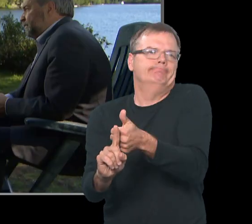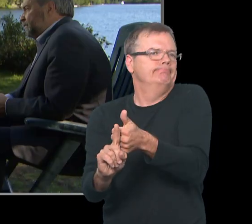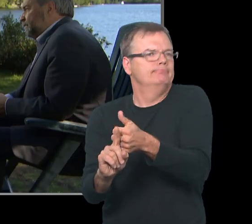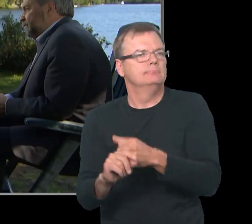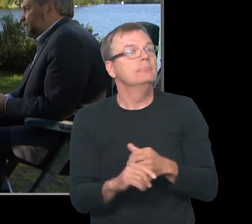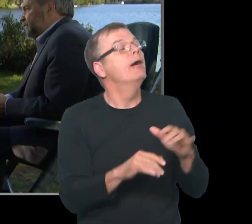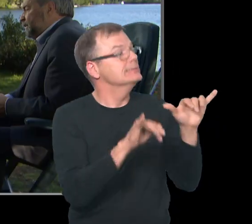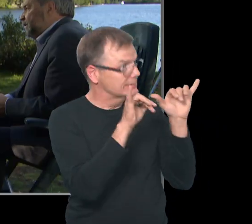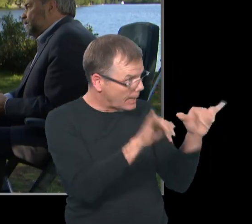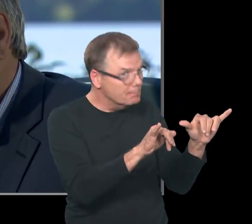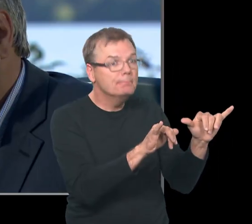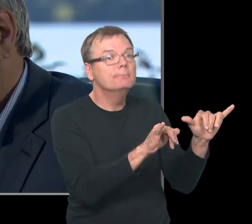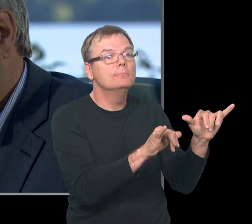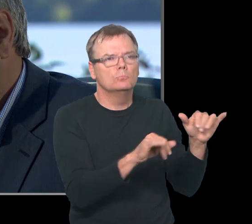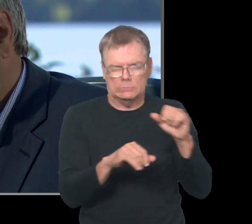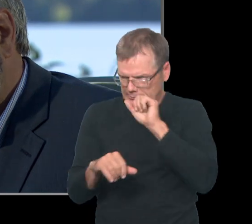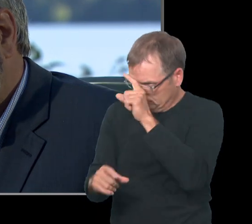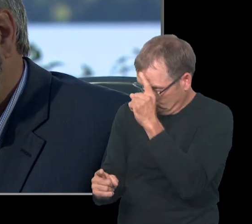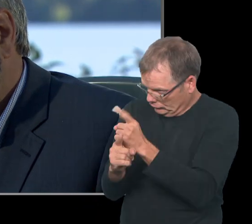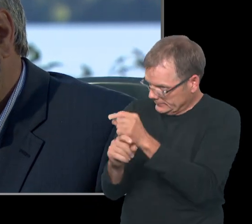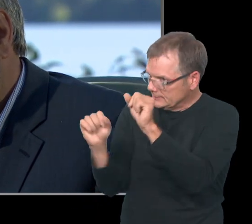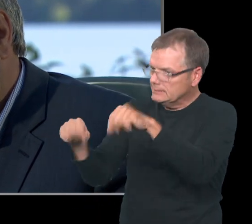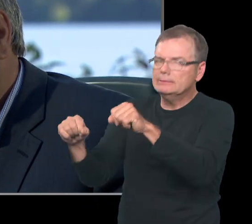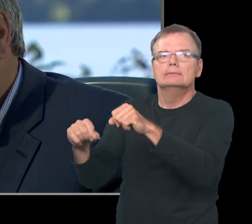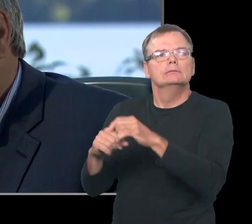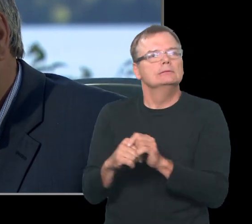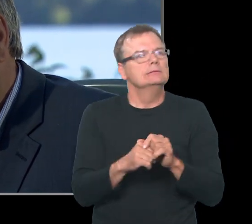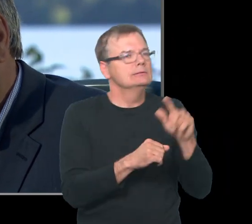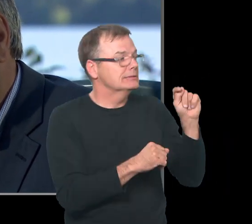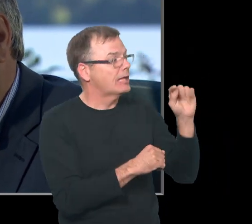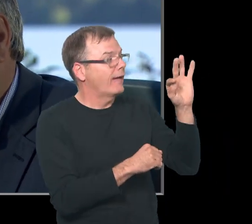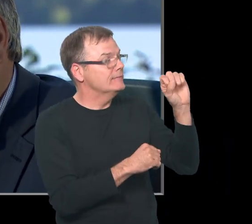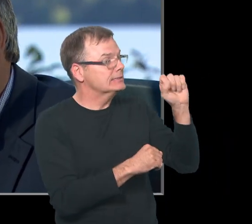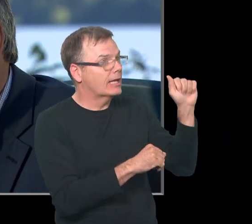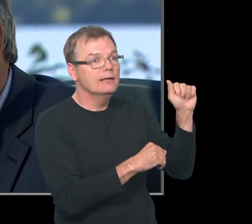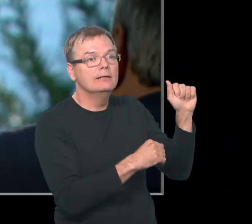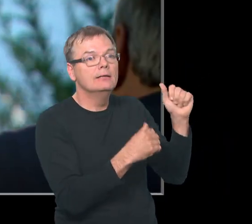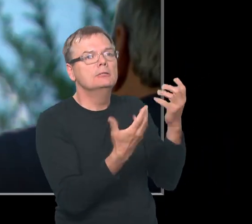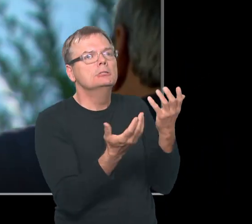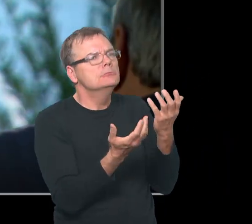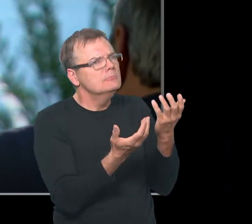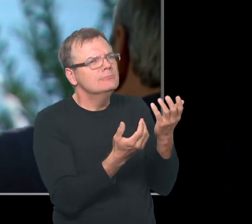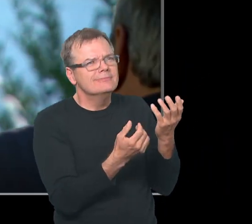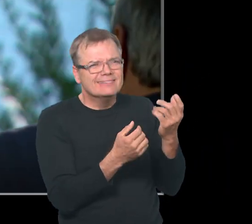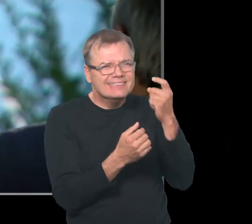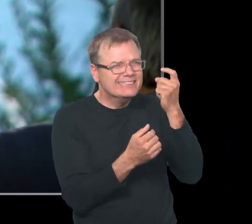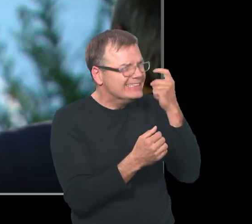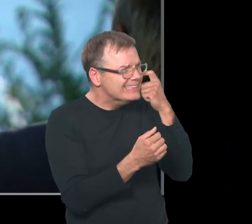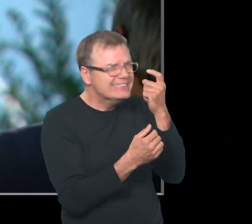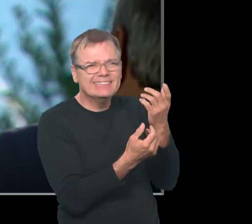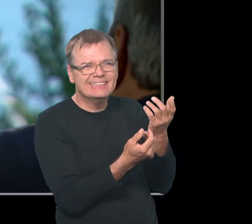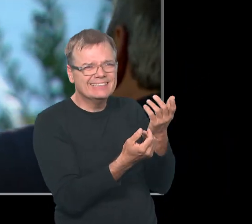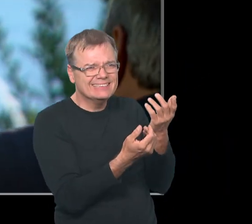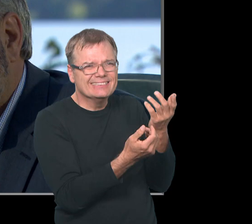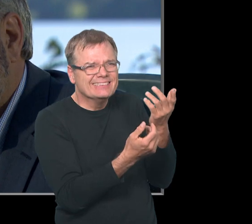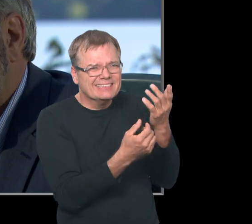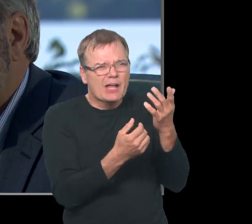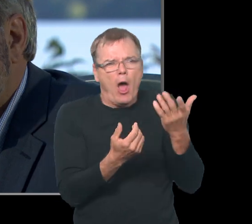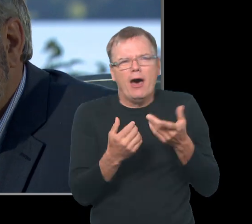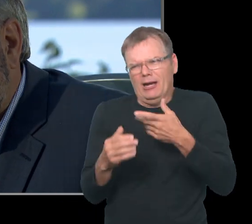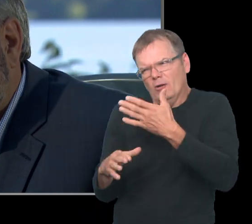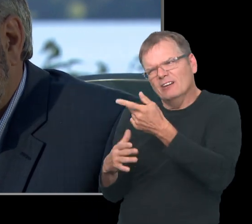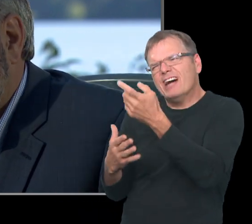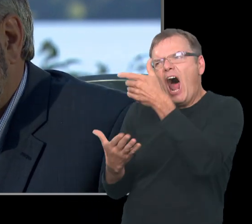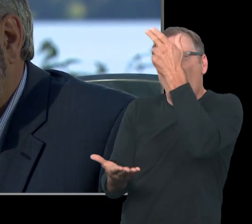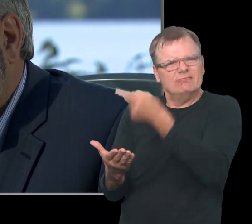the tax-free saving account? The most recent increase in the last budget we would eliminate. So you would keep it at 5,000, exactly. Not go to